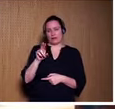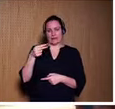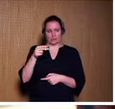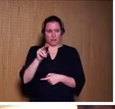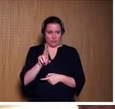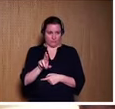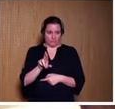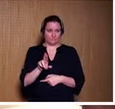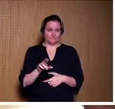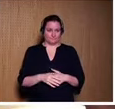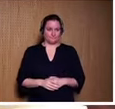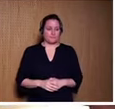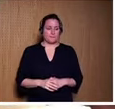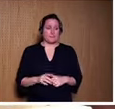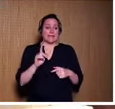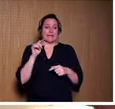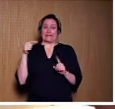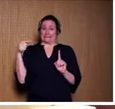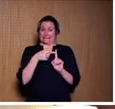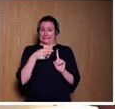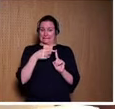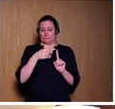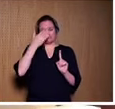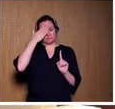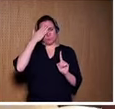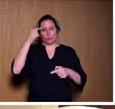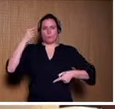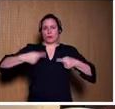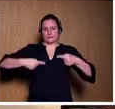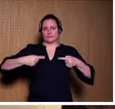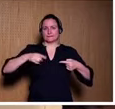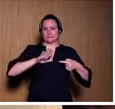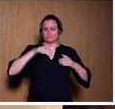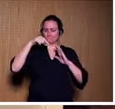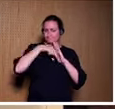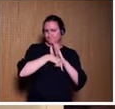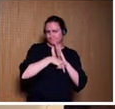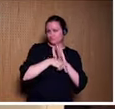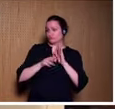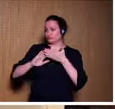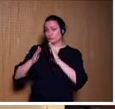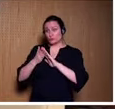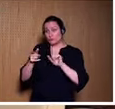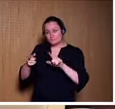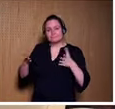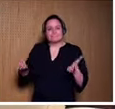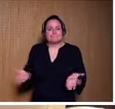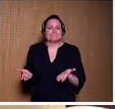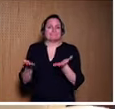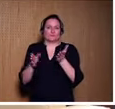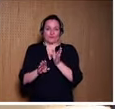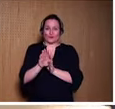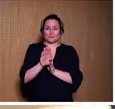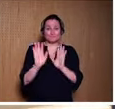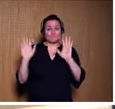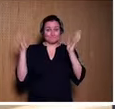EPF. Neil is an expert in political involvement, in population and development. Welcome, Neil. Please, with a